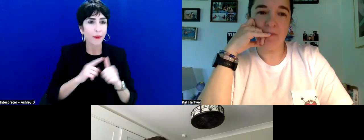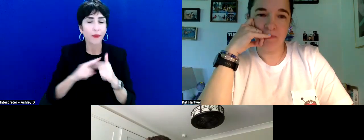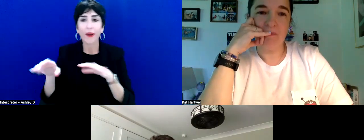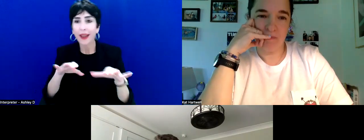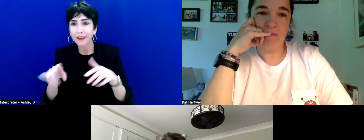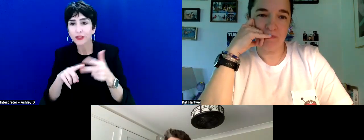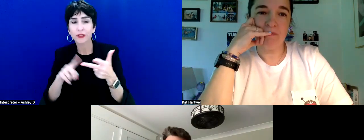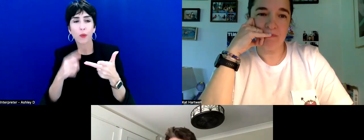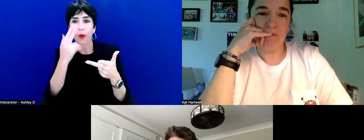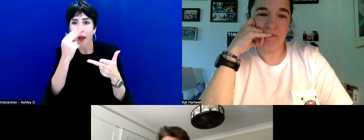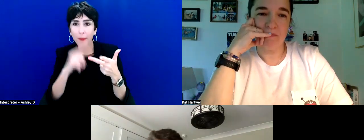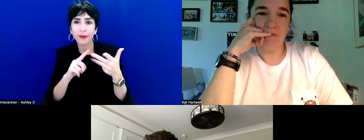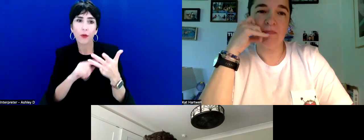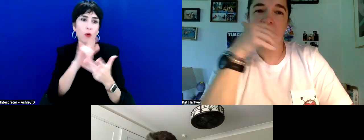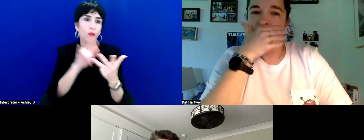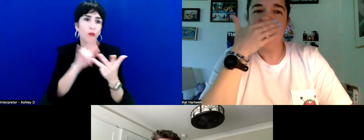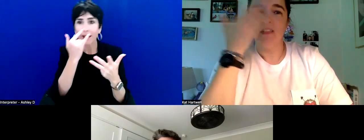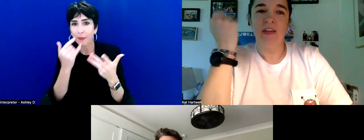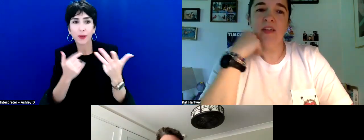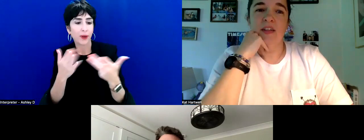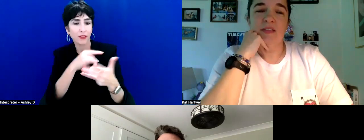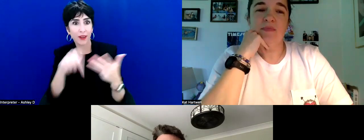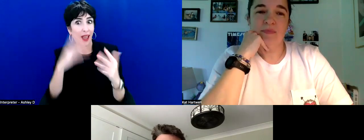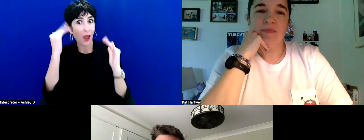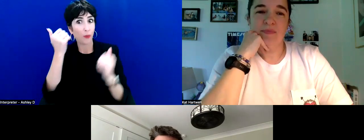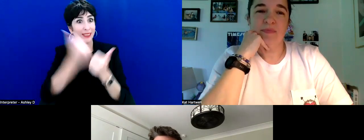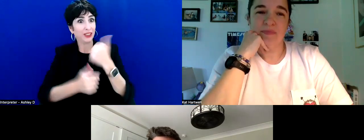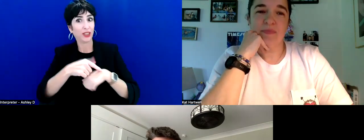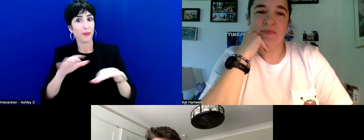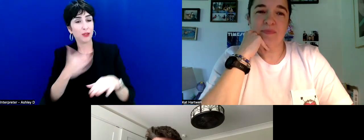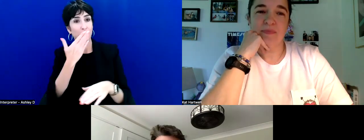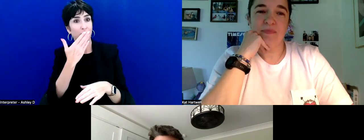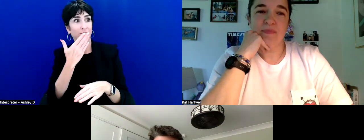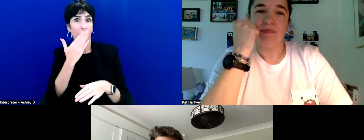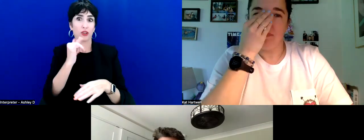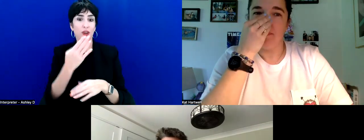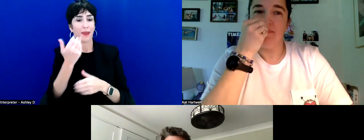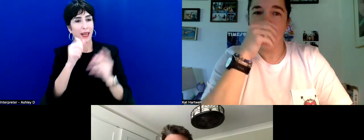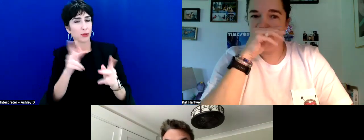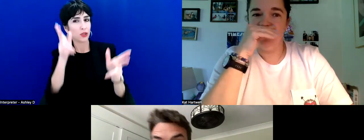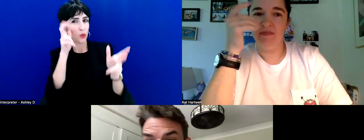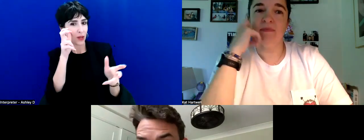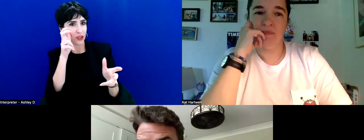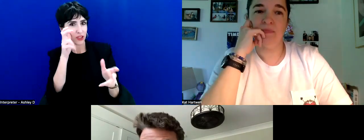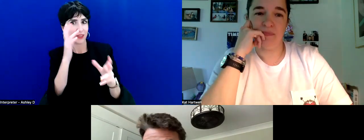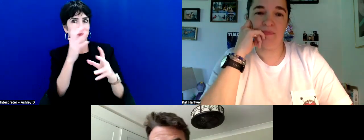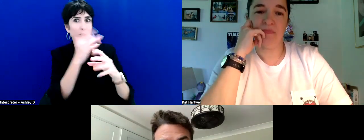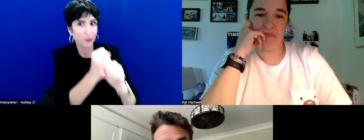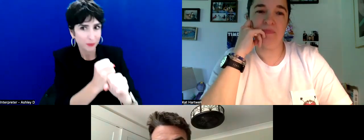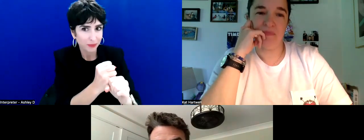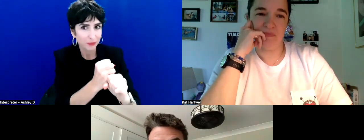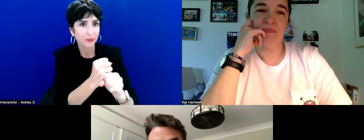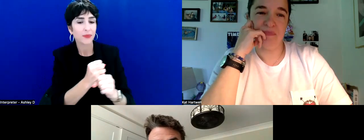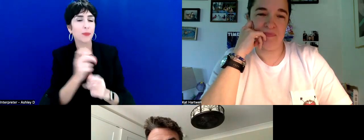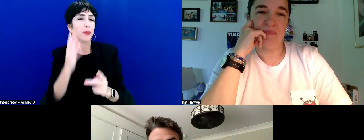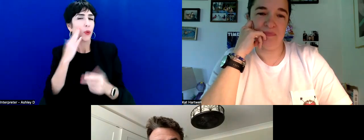or comedy or romantic comedy, that hopefully I do a good enough job that anyone who watches it is just sucked in, even people